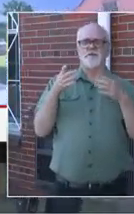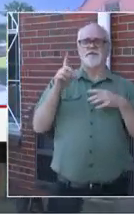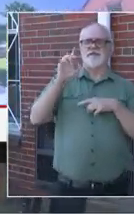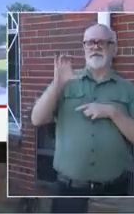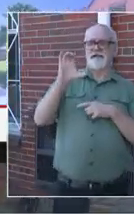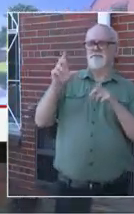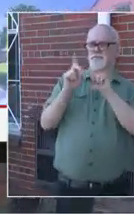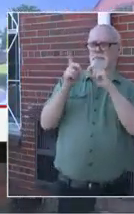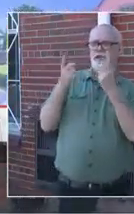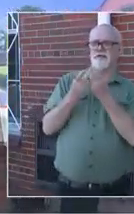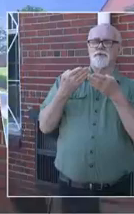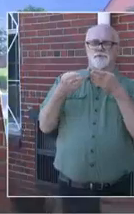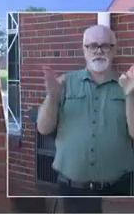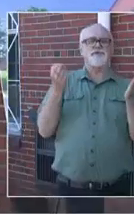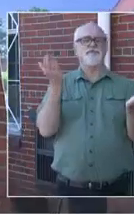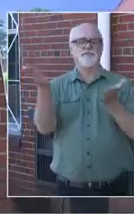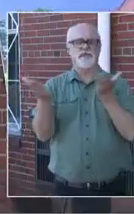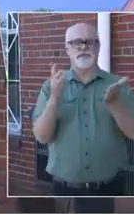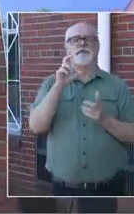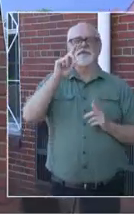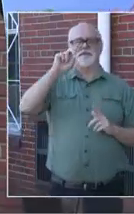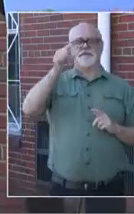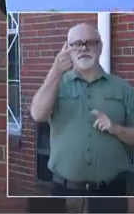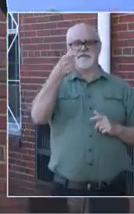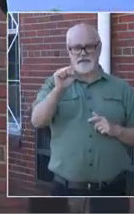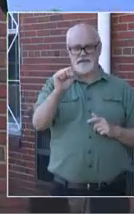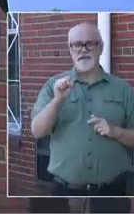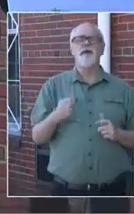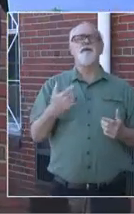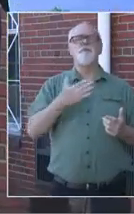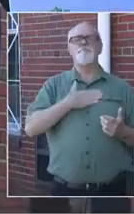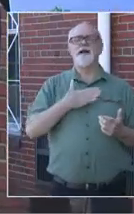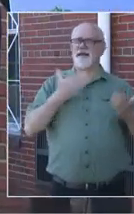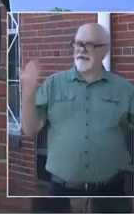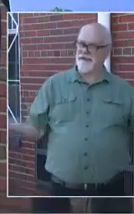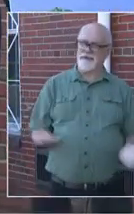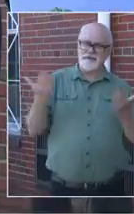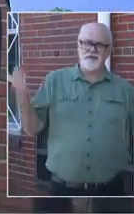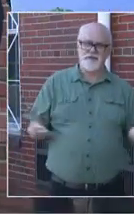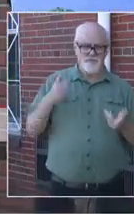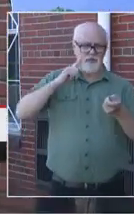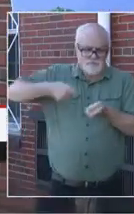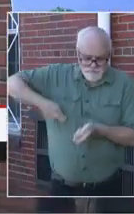And I can't tell you how happy I'm here to be at the official groundbreaking.